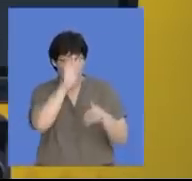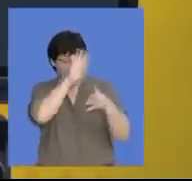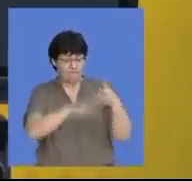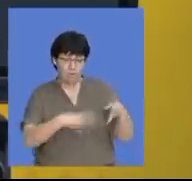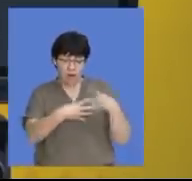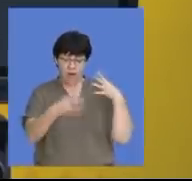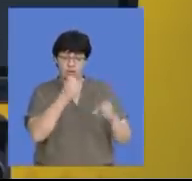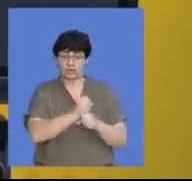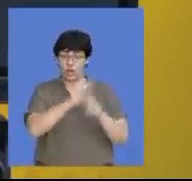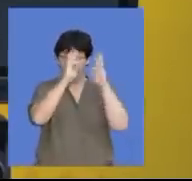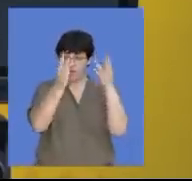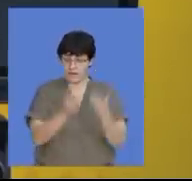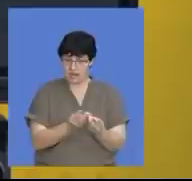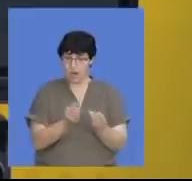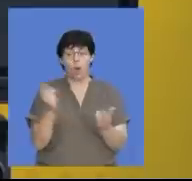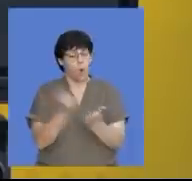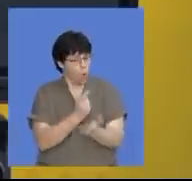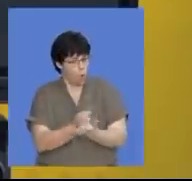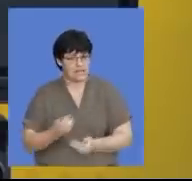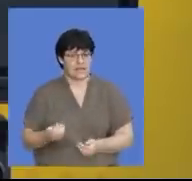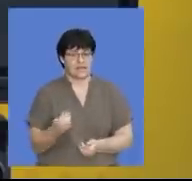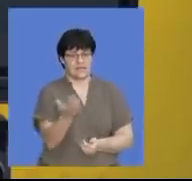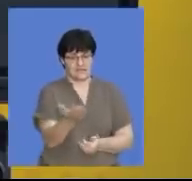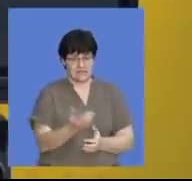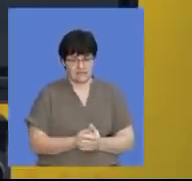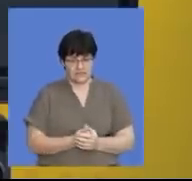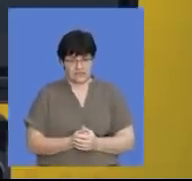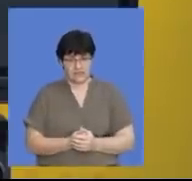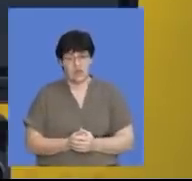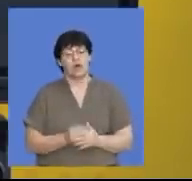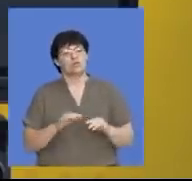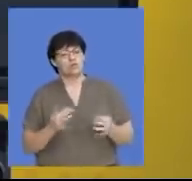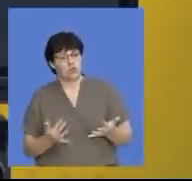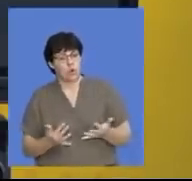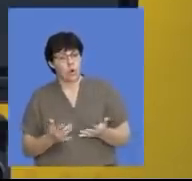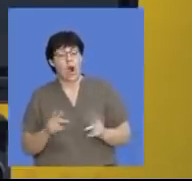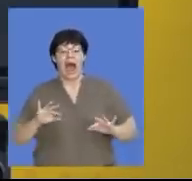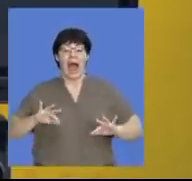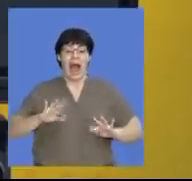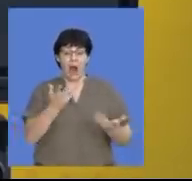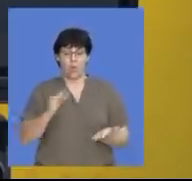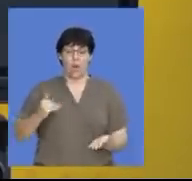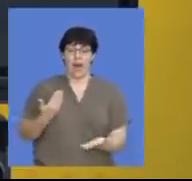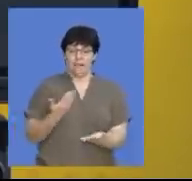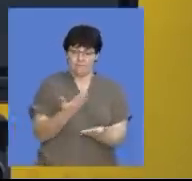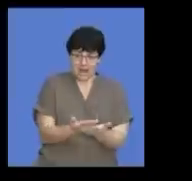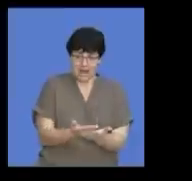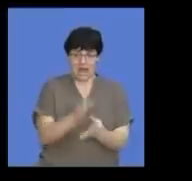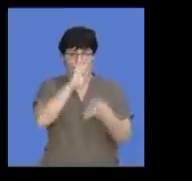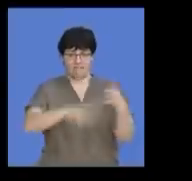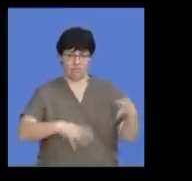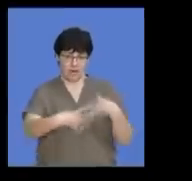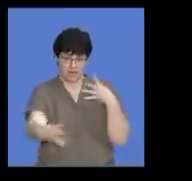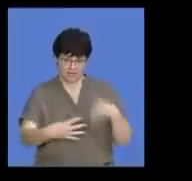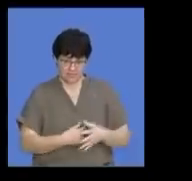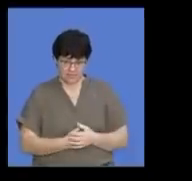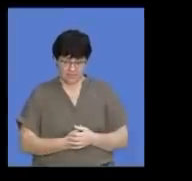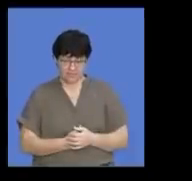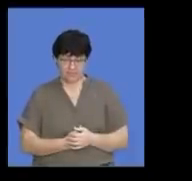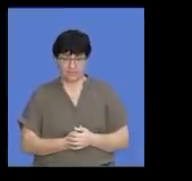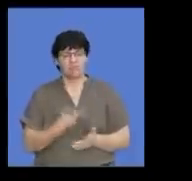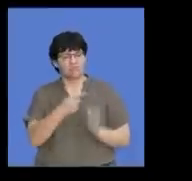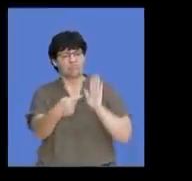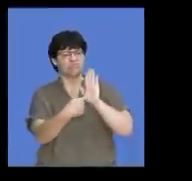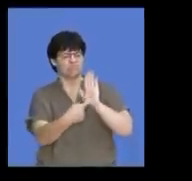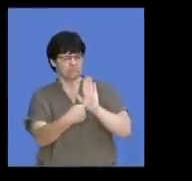in geography are always given to you. So it's about the application of that formula. In this particular